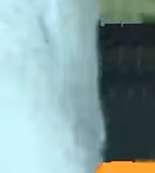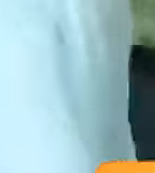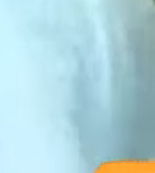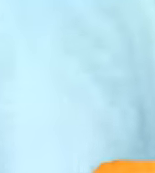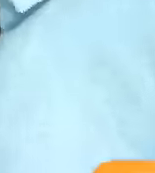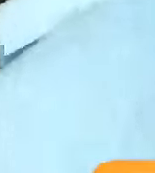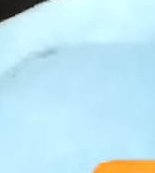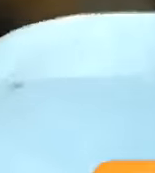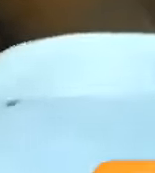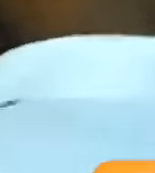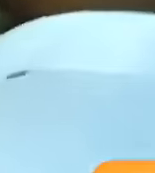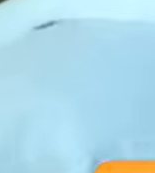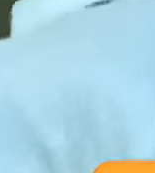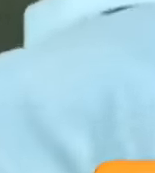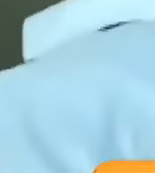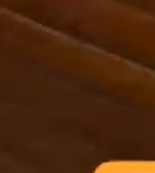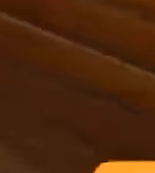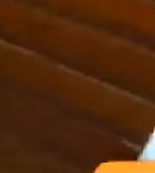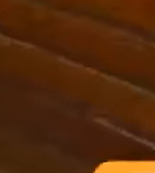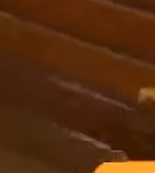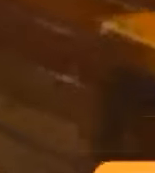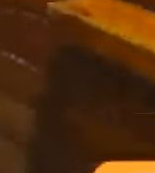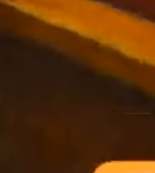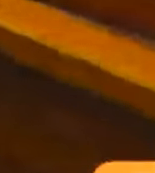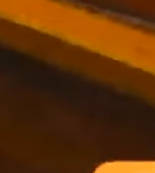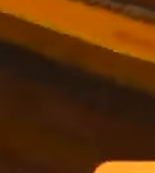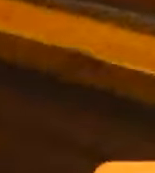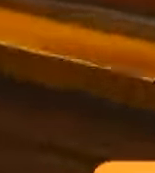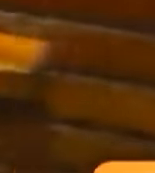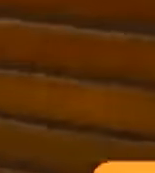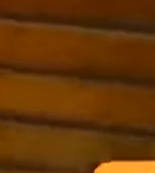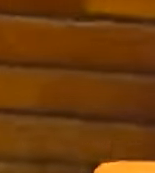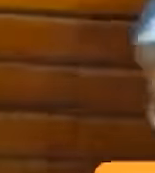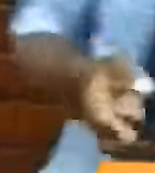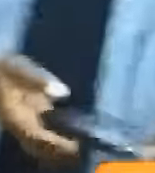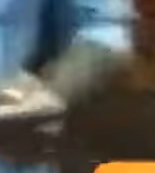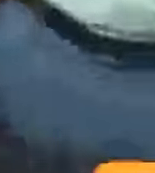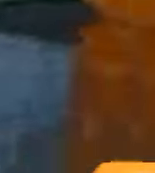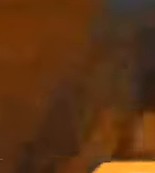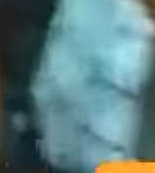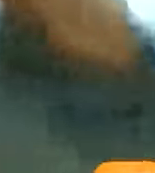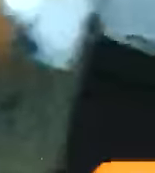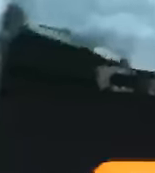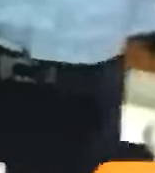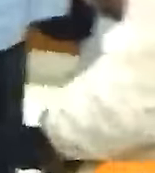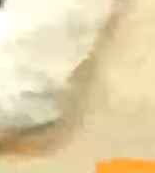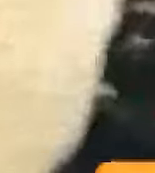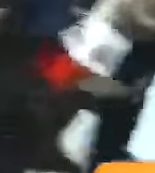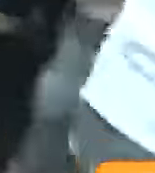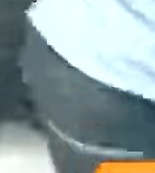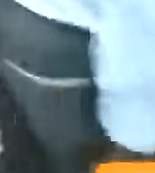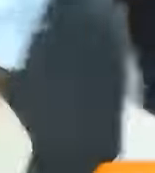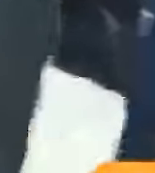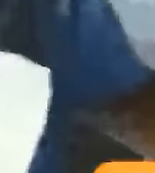alongside 10 others in a case lodged in 2016 before she took up her current position of Controller of Budget. Claudia